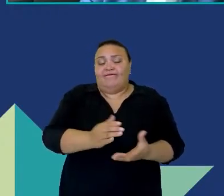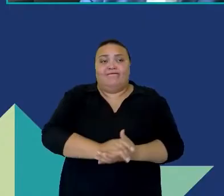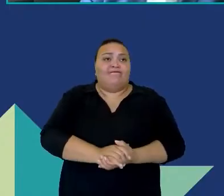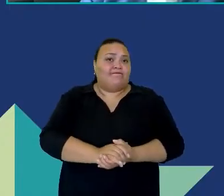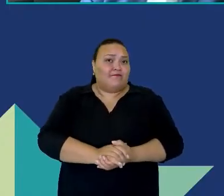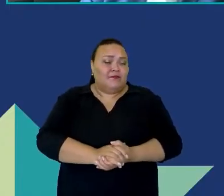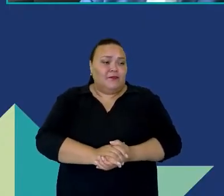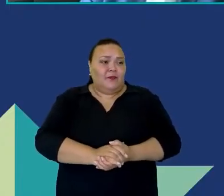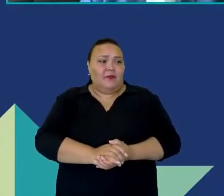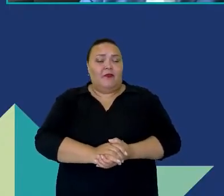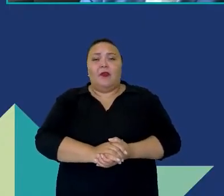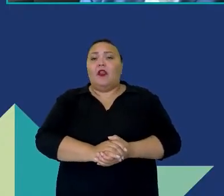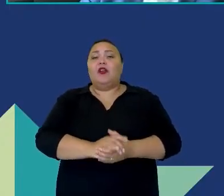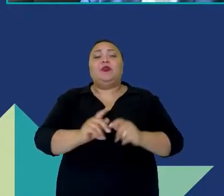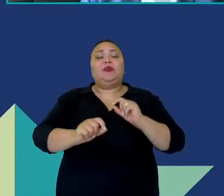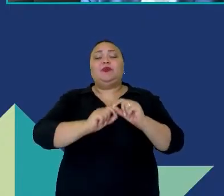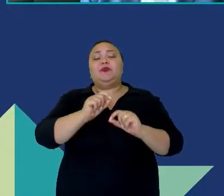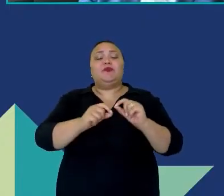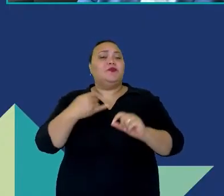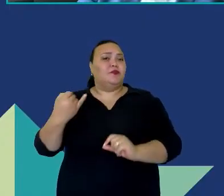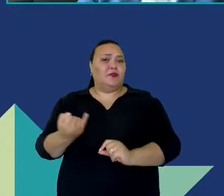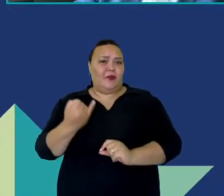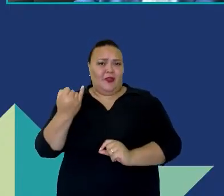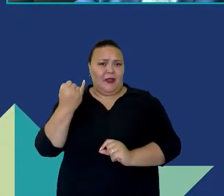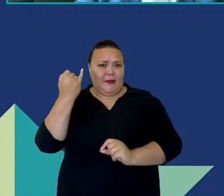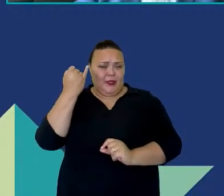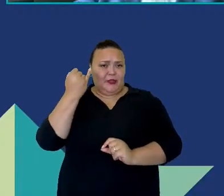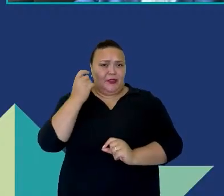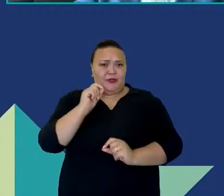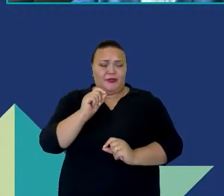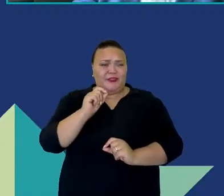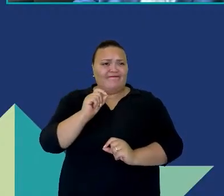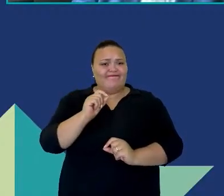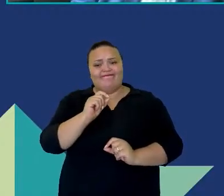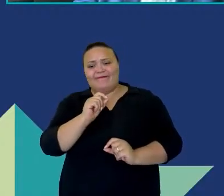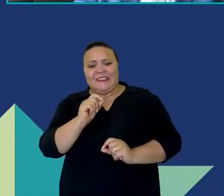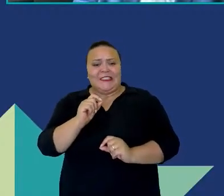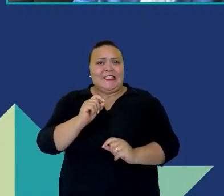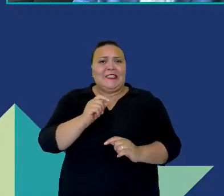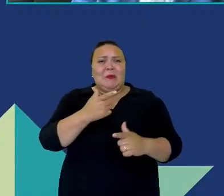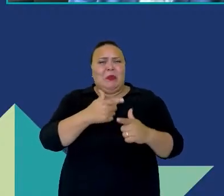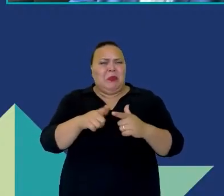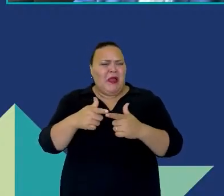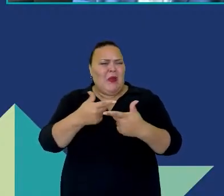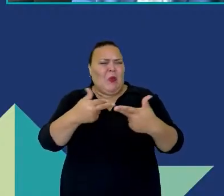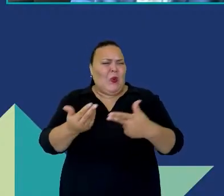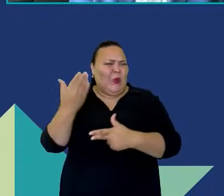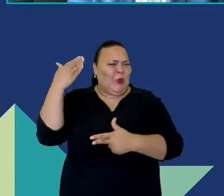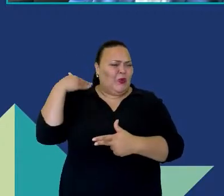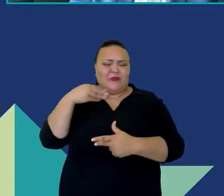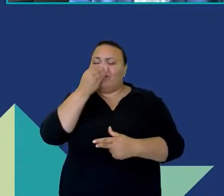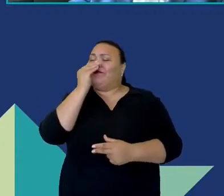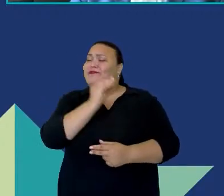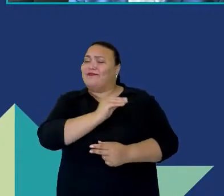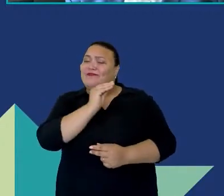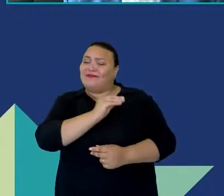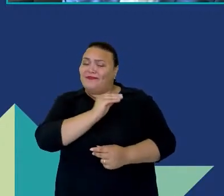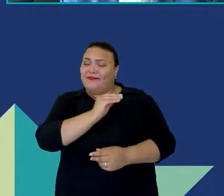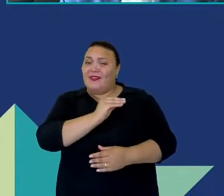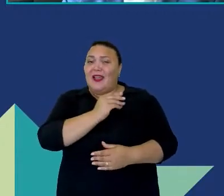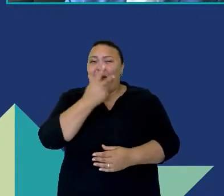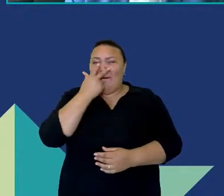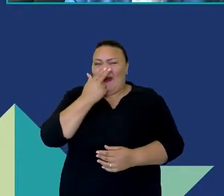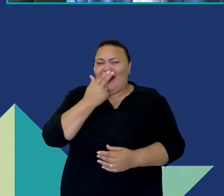that prior issues were ignored. So it seems like the owner was aware of